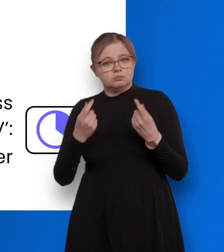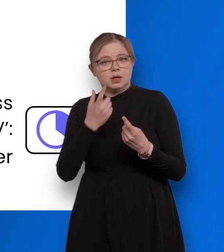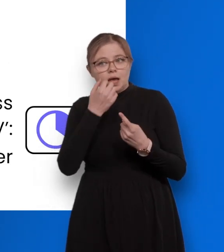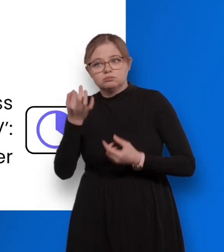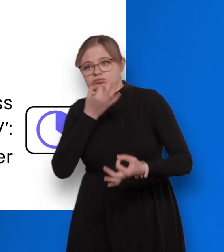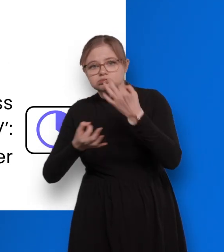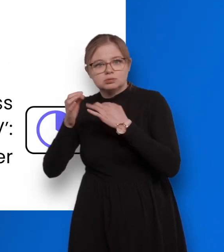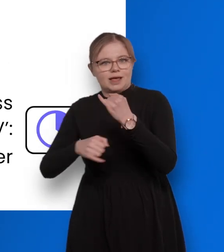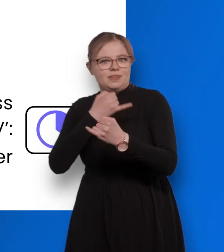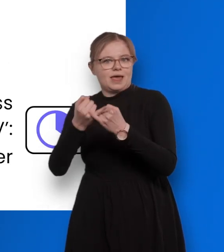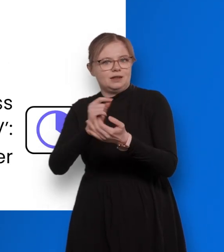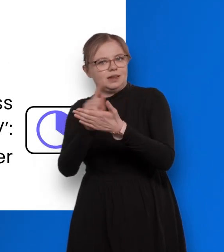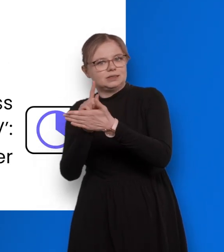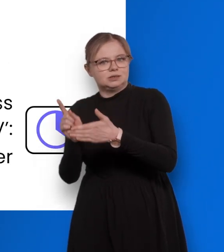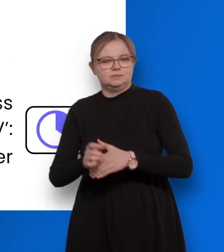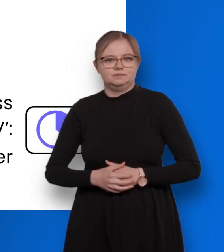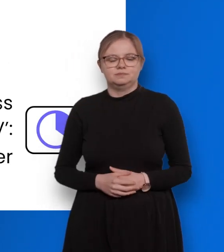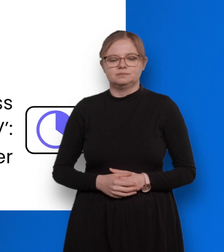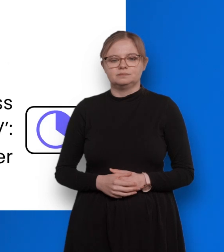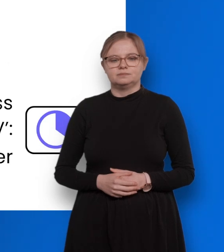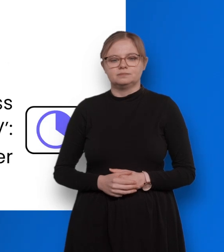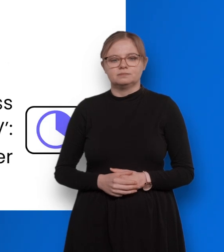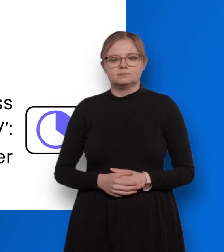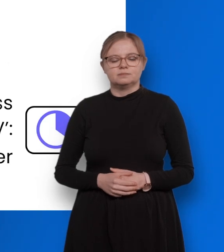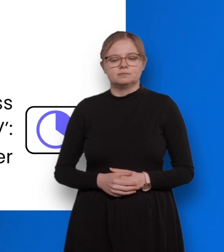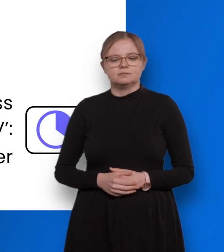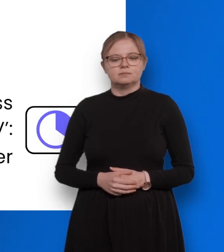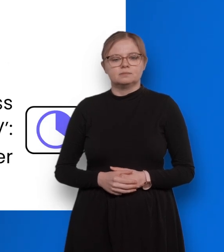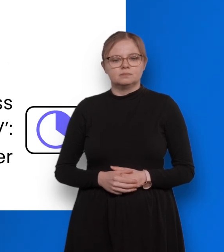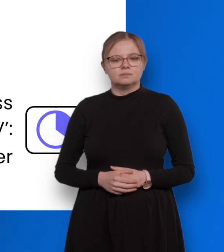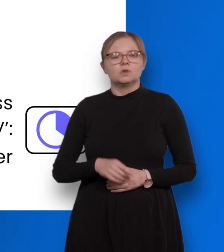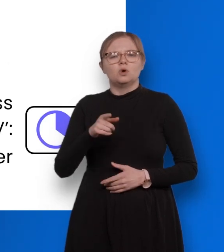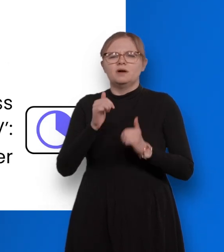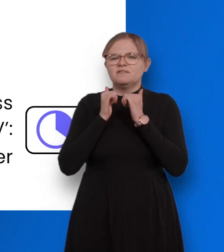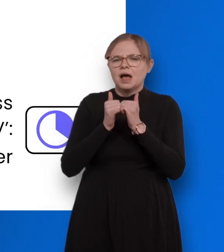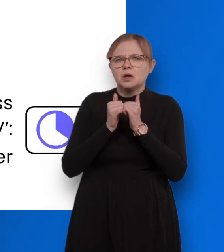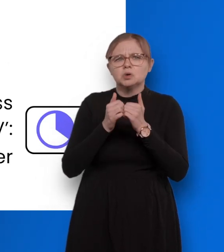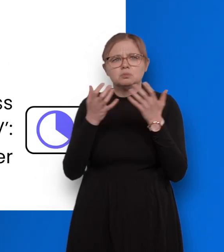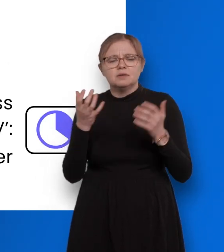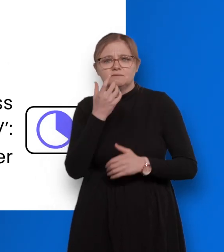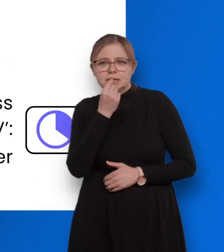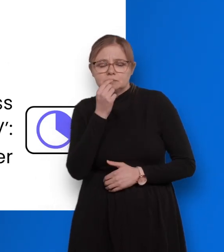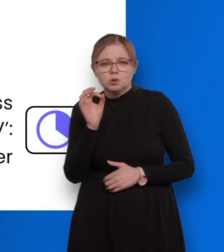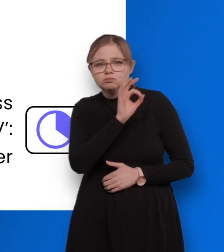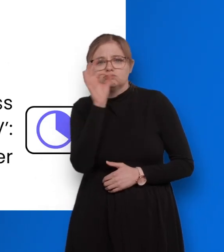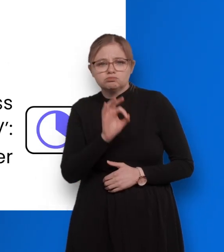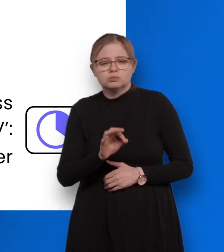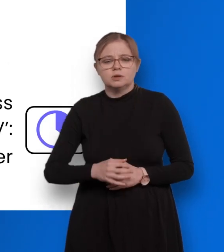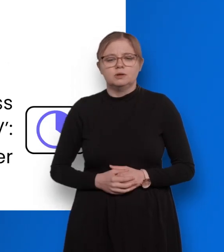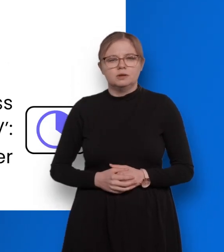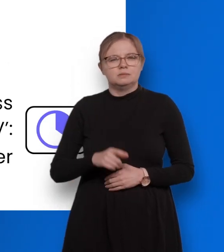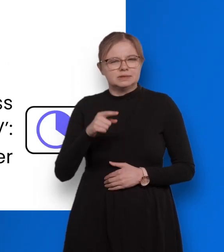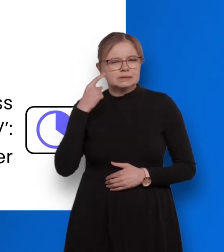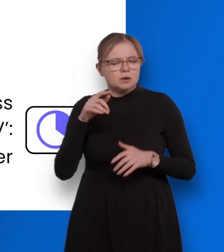any questions you have later on if there's anything that's unclear. So in terms of its value and feasibility, about 4